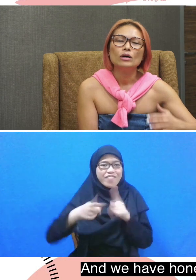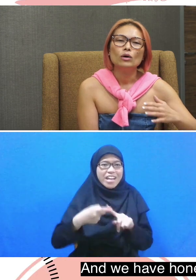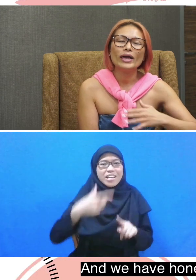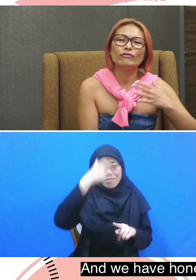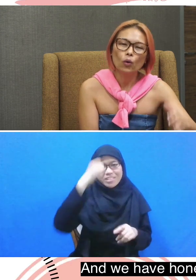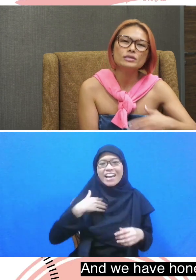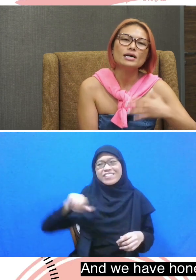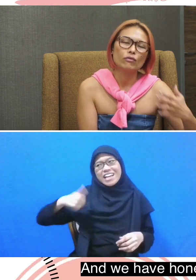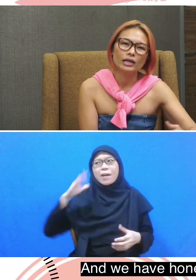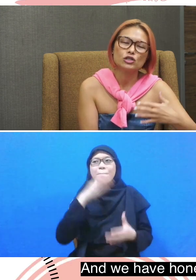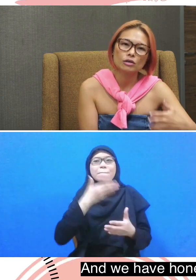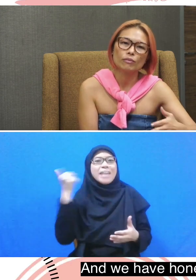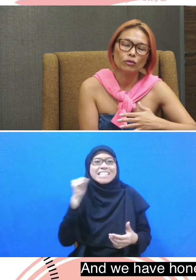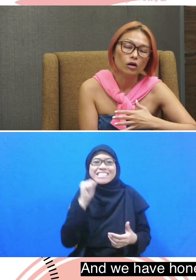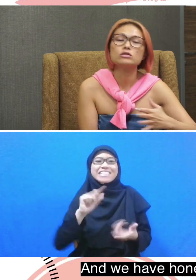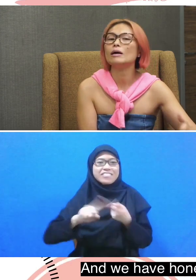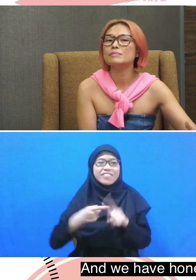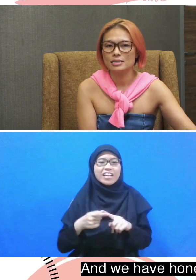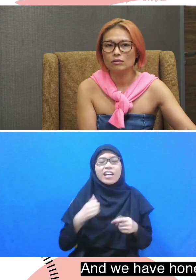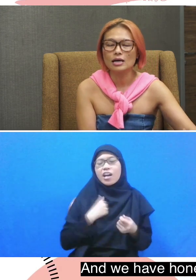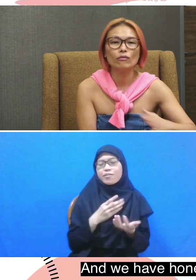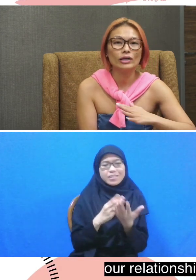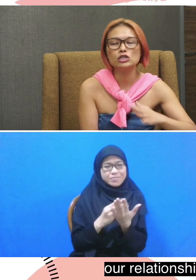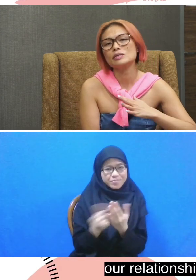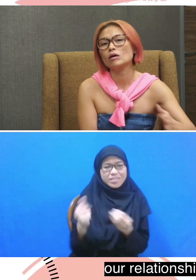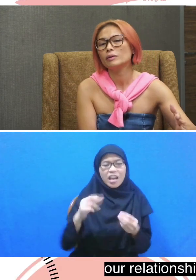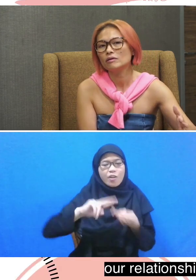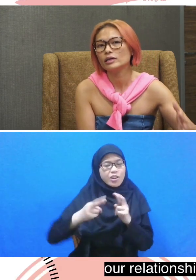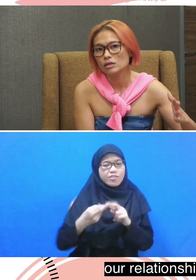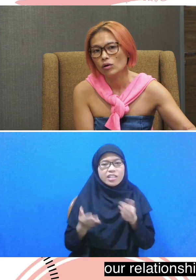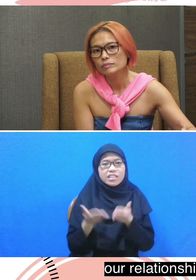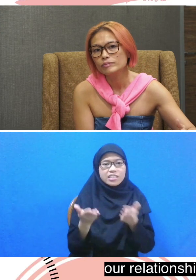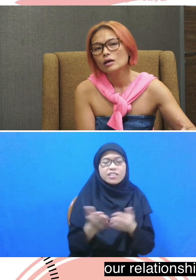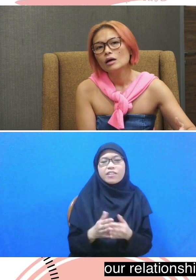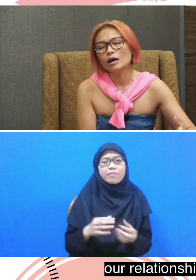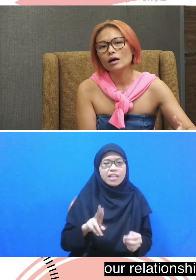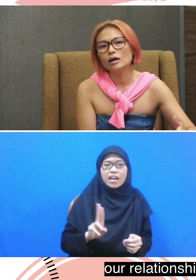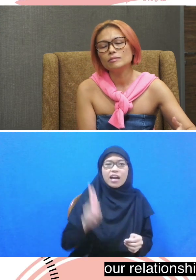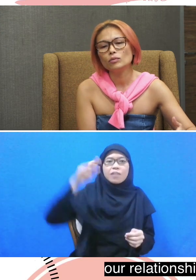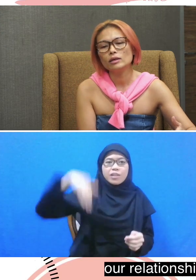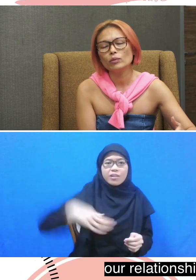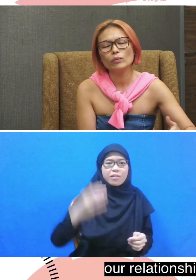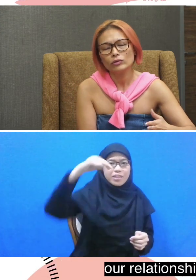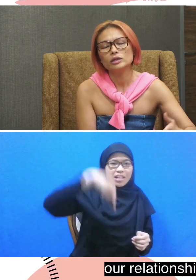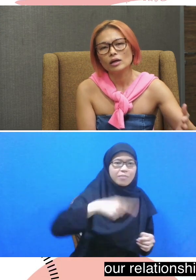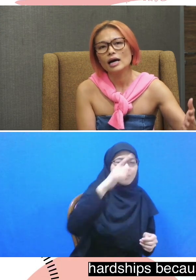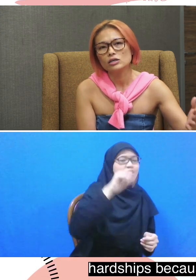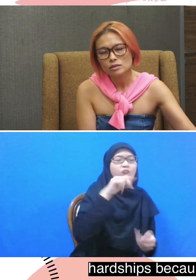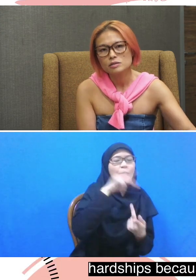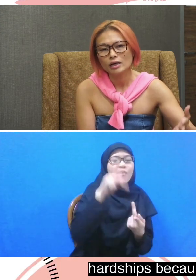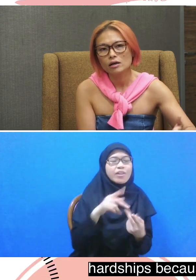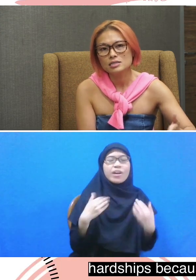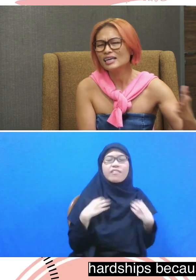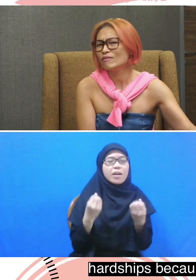and we have honed our relationship through lots of ups and downs. Our relationship is not perfect at all. We went through a lot of